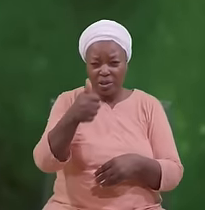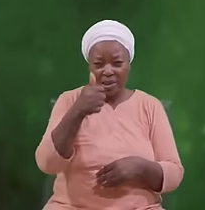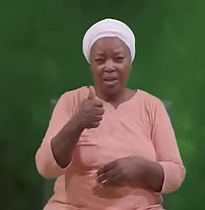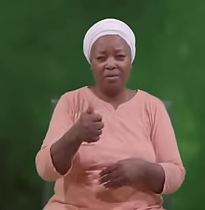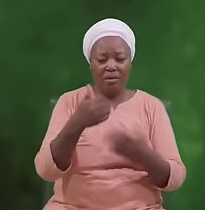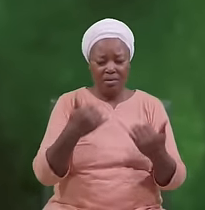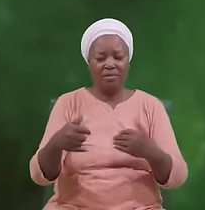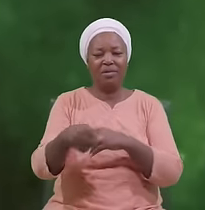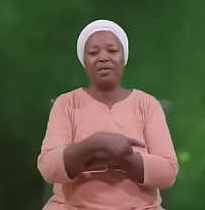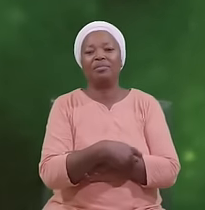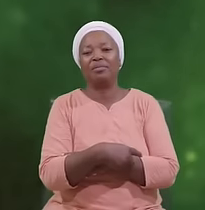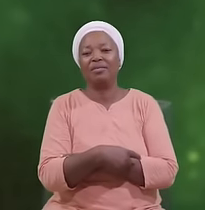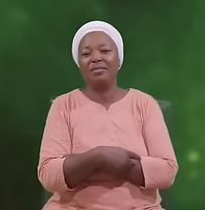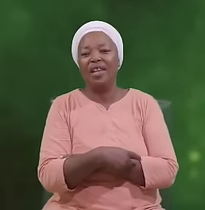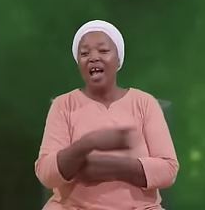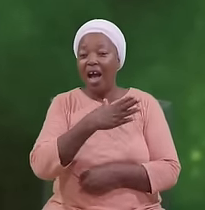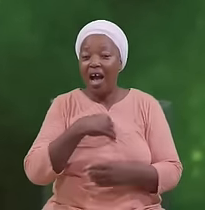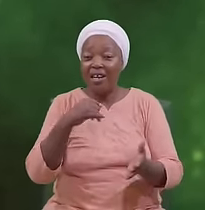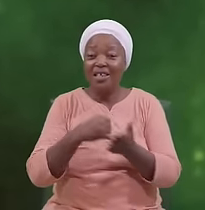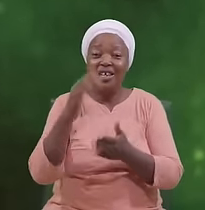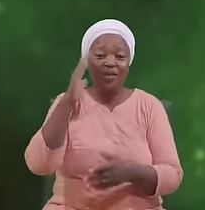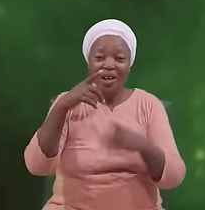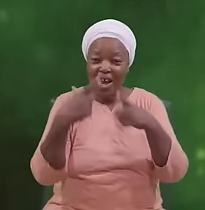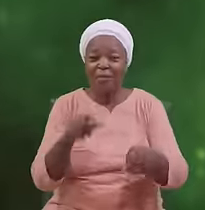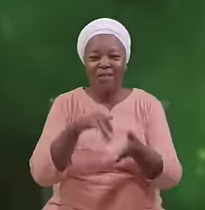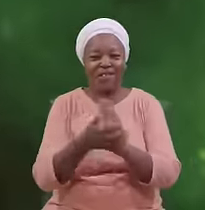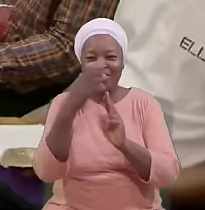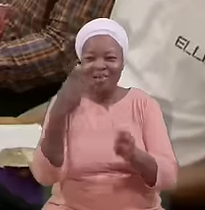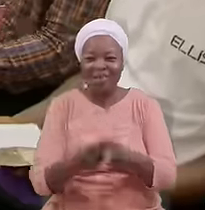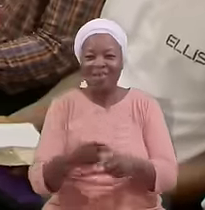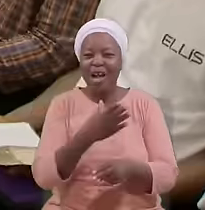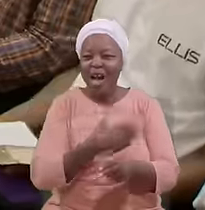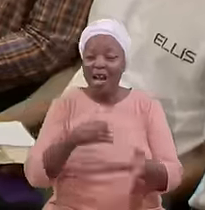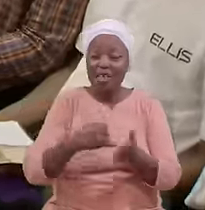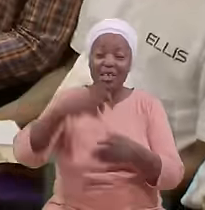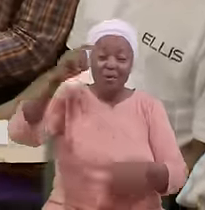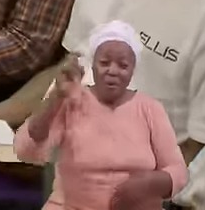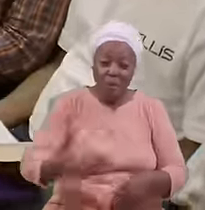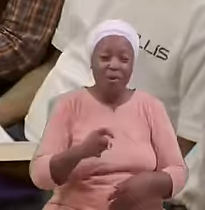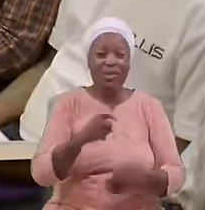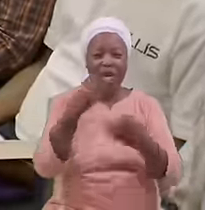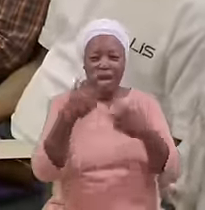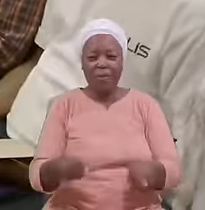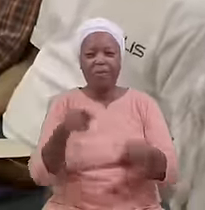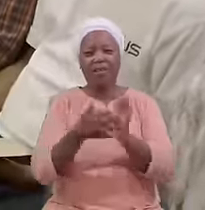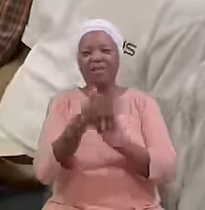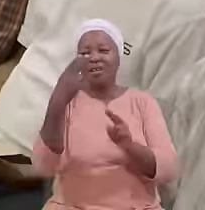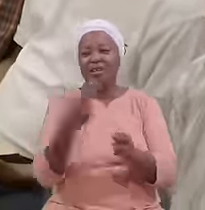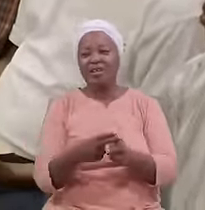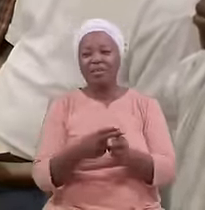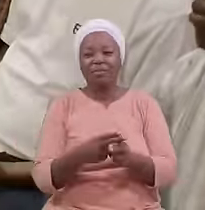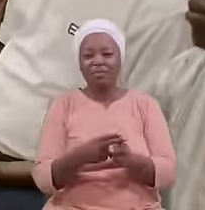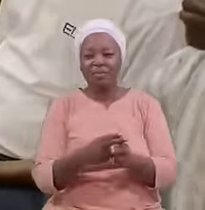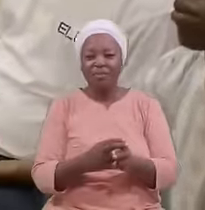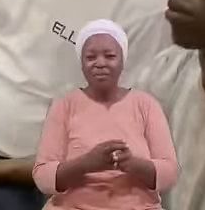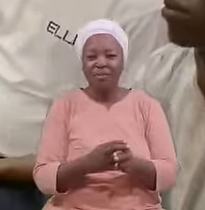today. And it will happen. And it must happen. Too long a